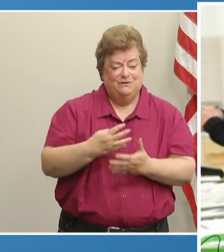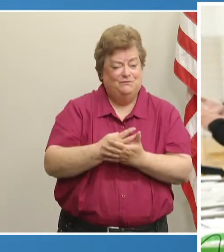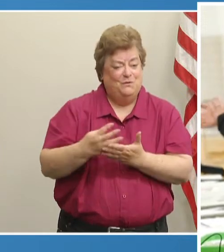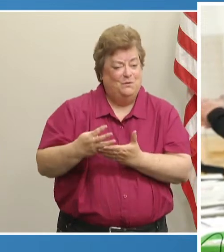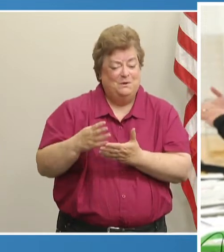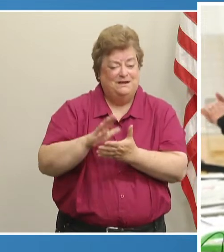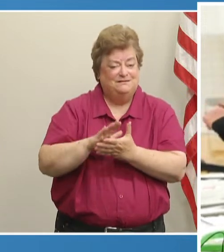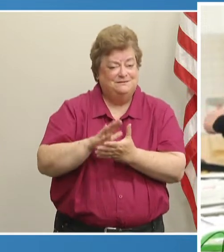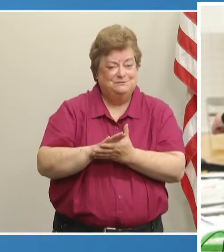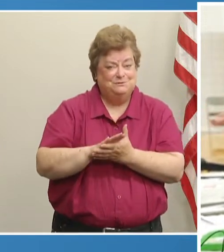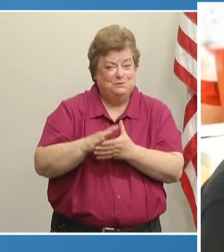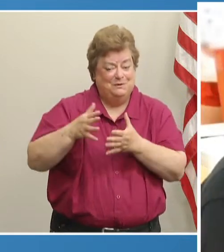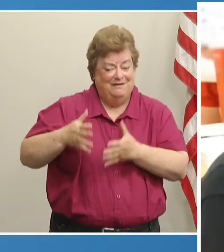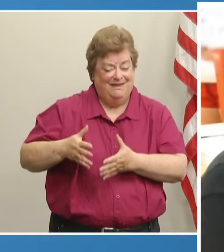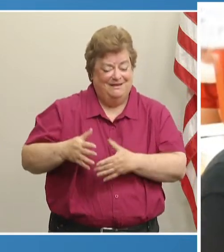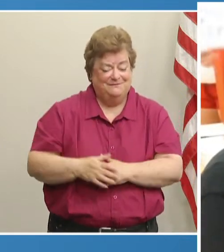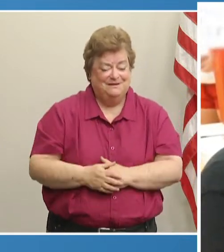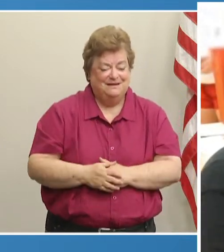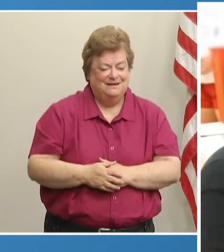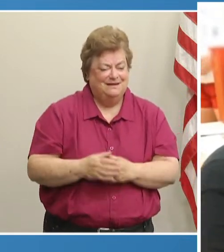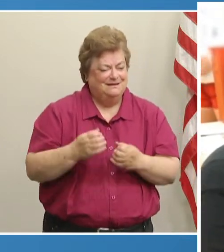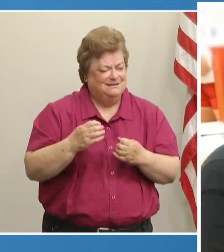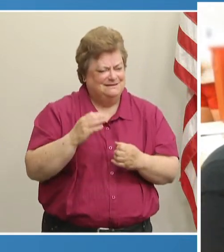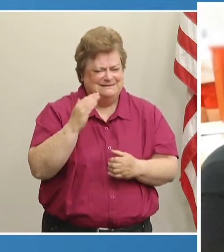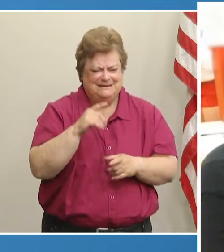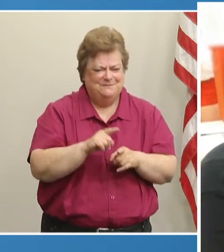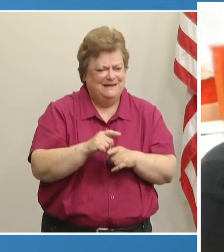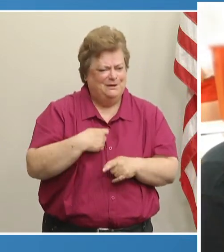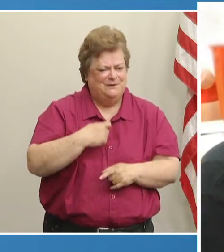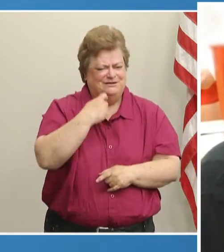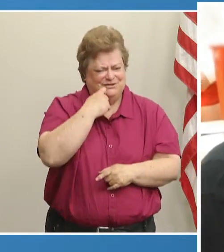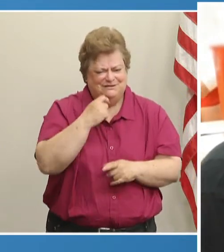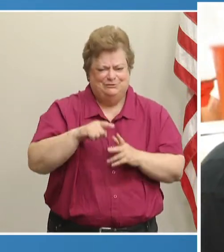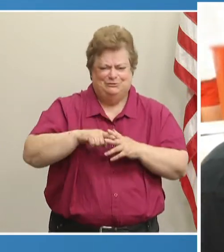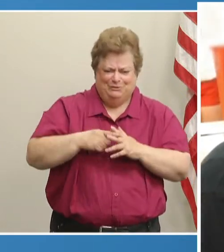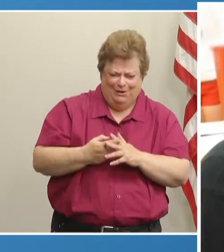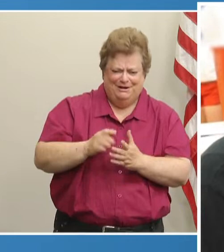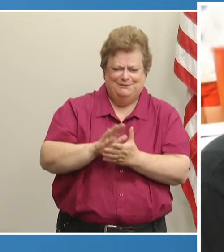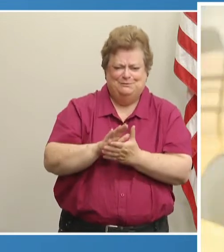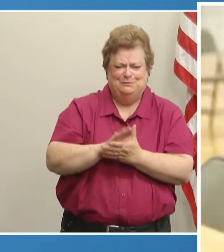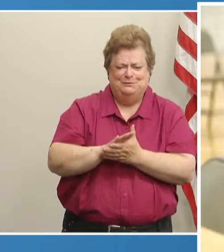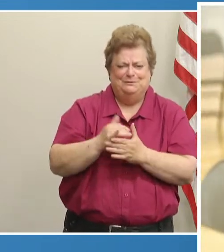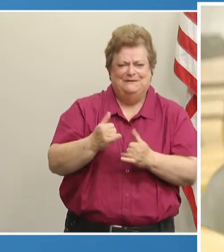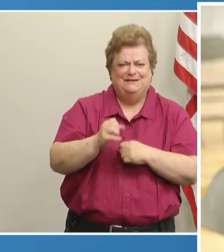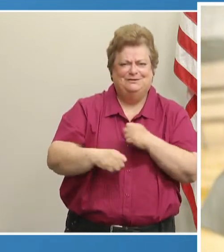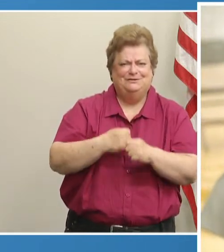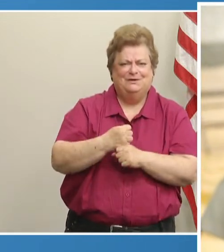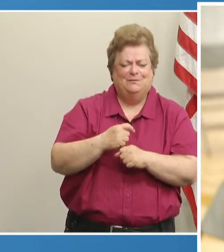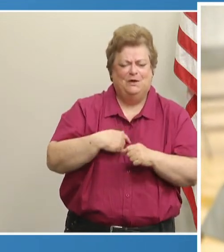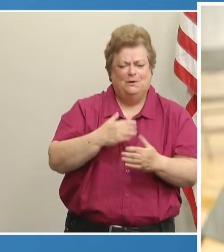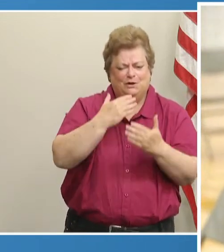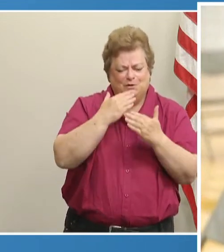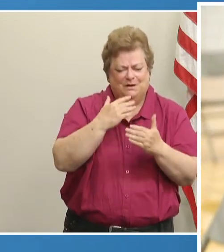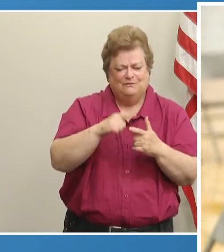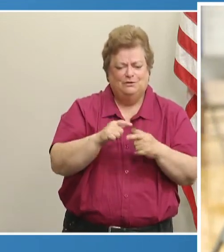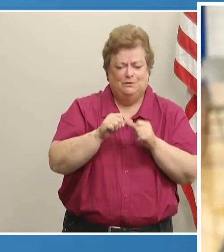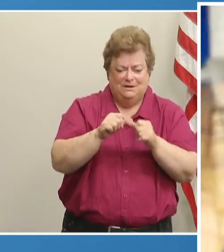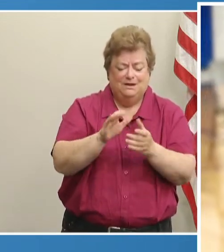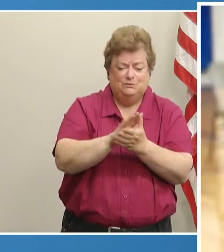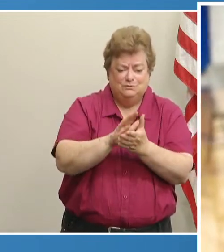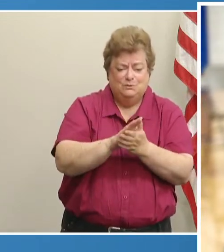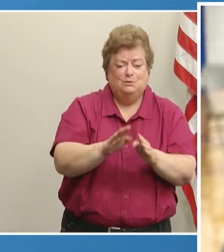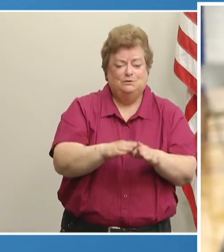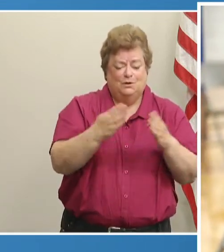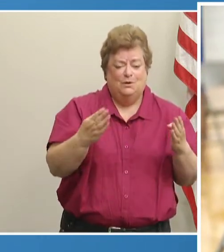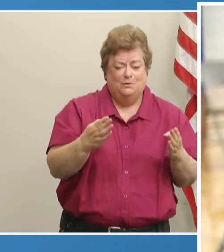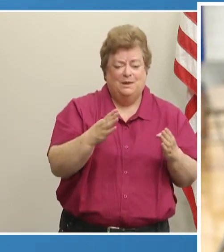It seems in so many ways that we just started this journey. We're grateful to have been able to keep our schools open, and